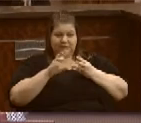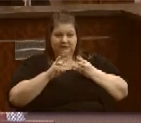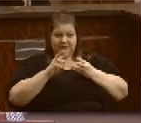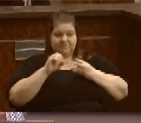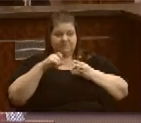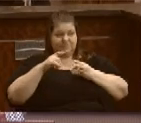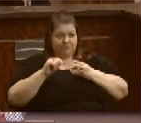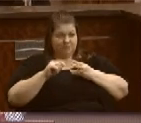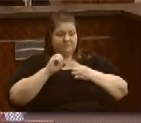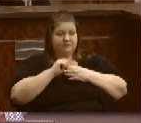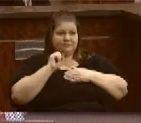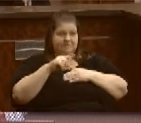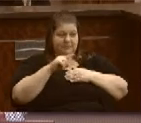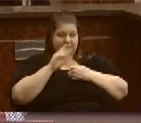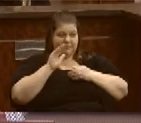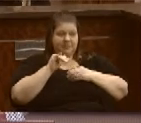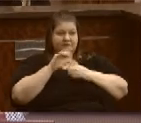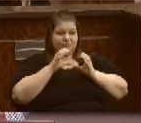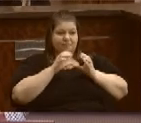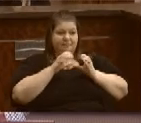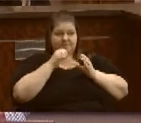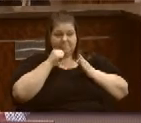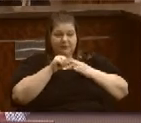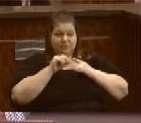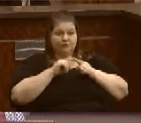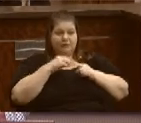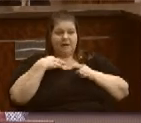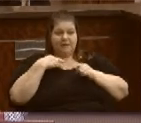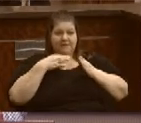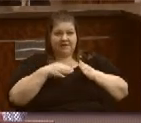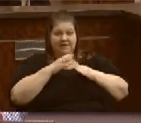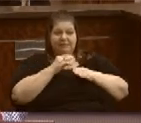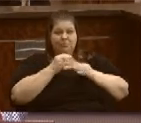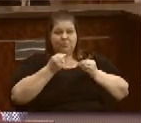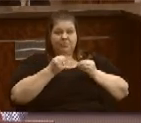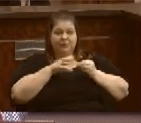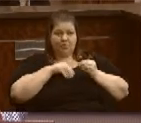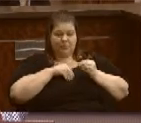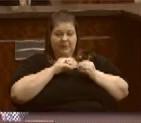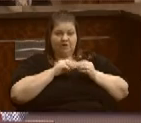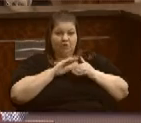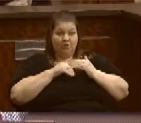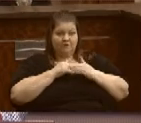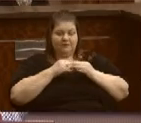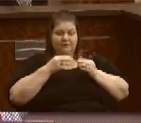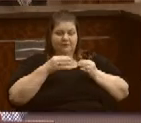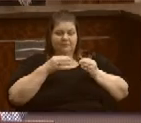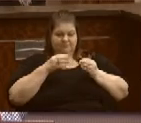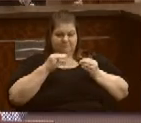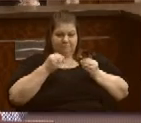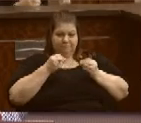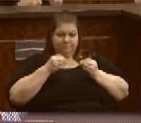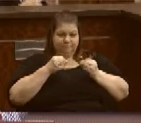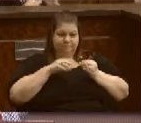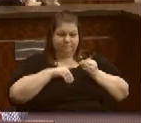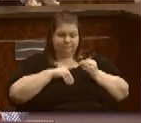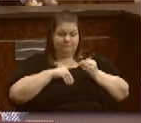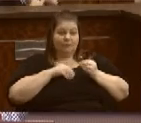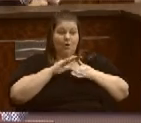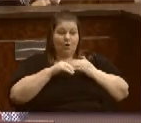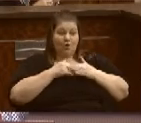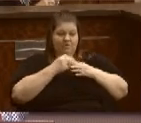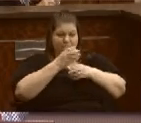26, 2015 was sent by certified mail to the applicant and the property owners and all contiguous property owners. All return receipts